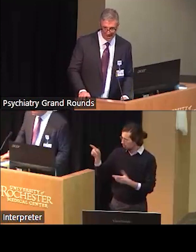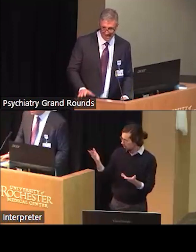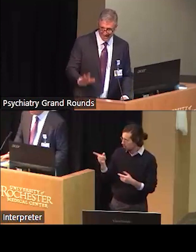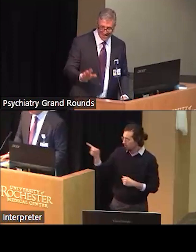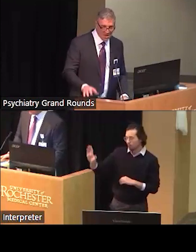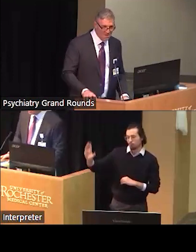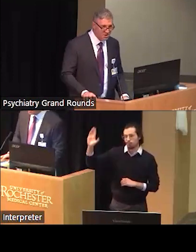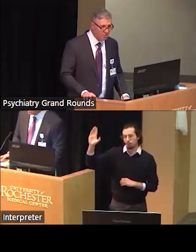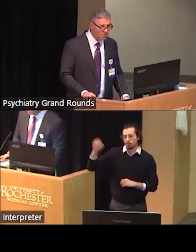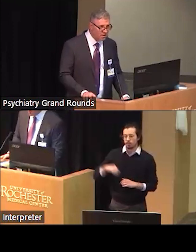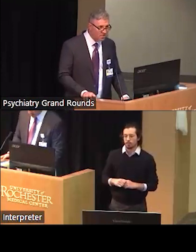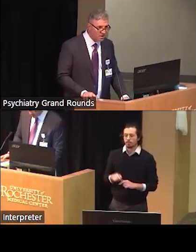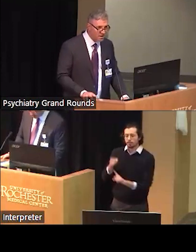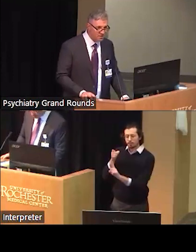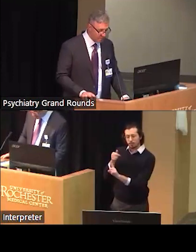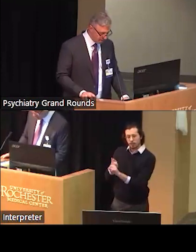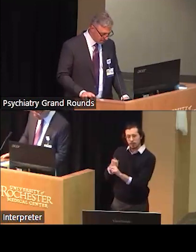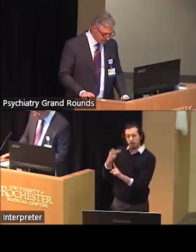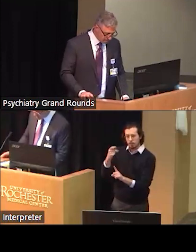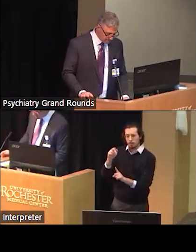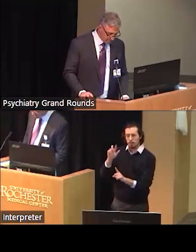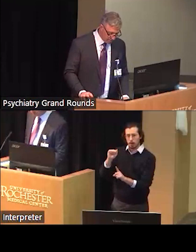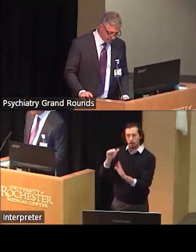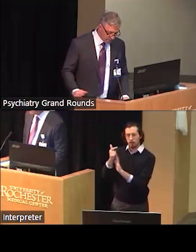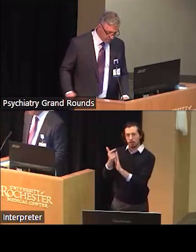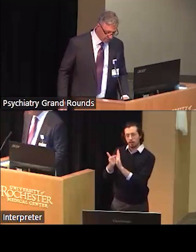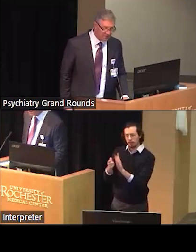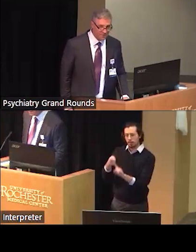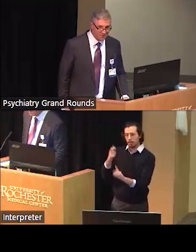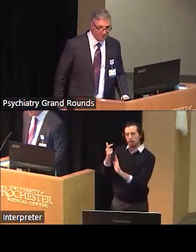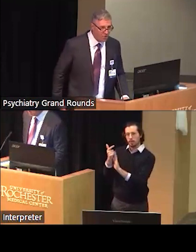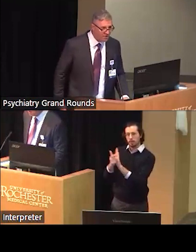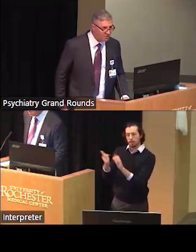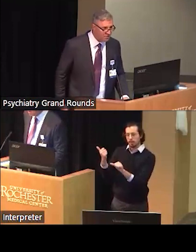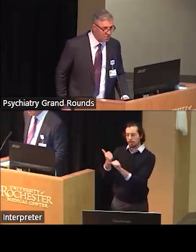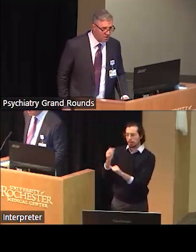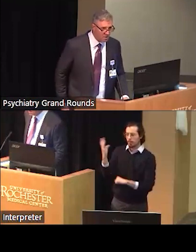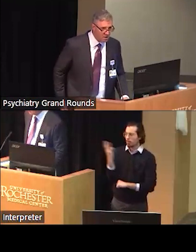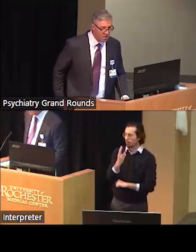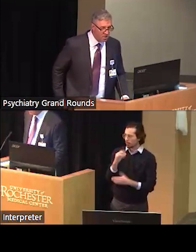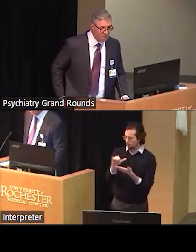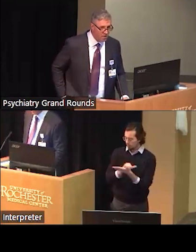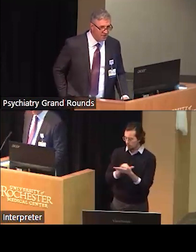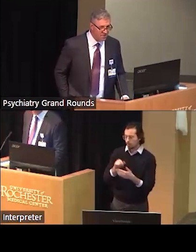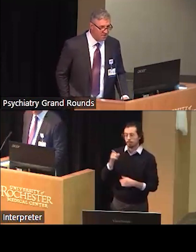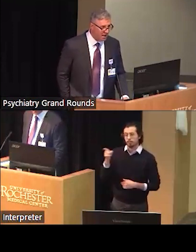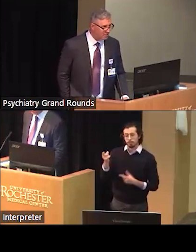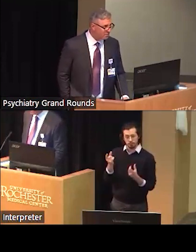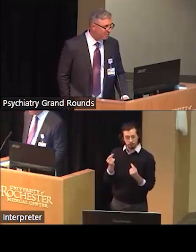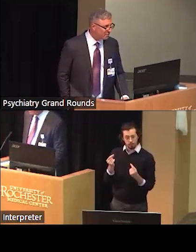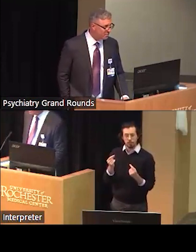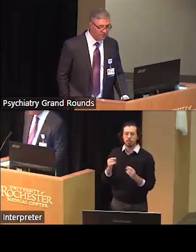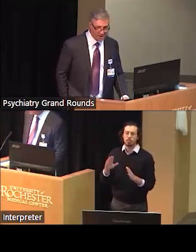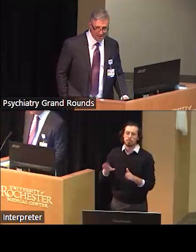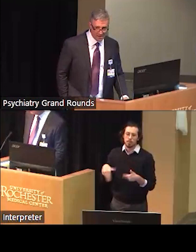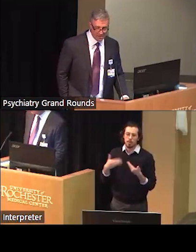raise your hand. Michelle Creamer is a paralegal from the Legal Assistance of Western New York, who has made it possible